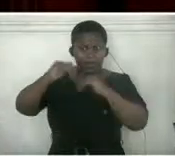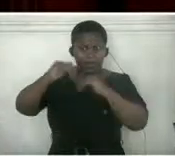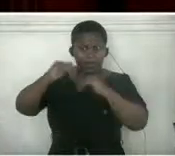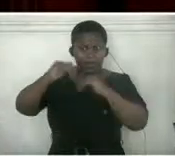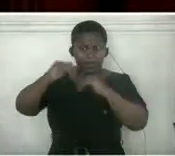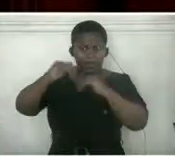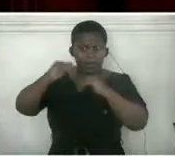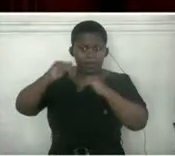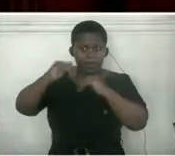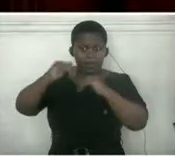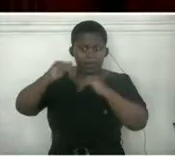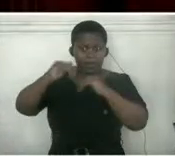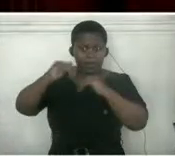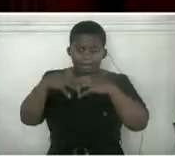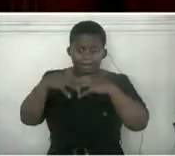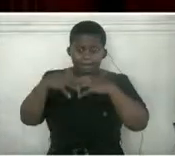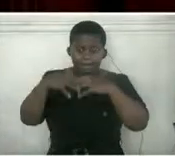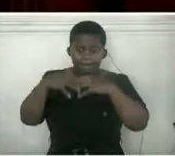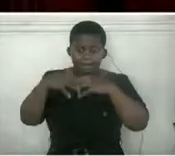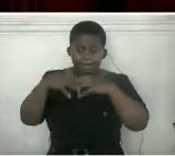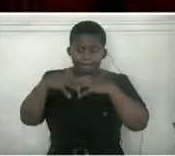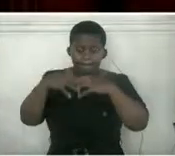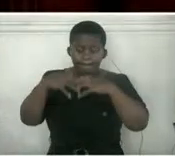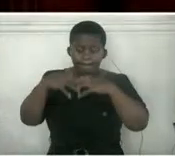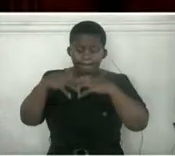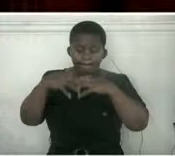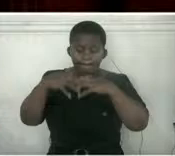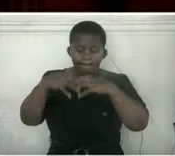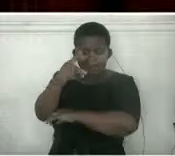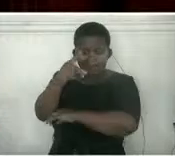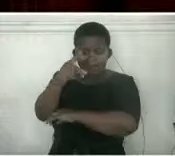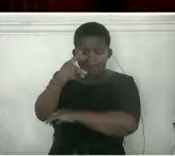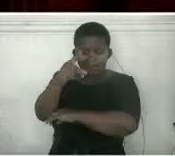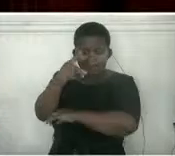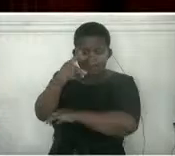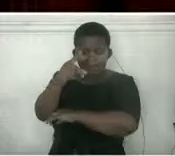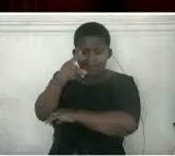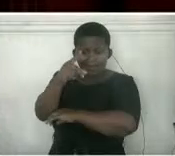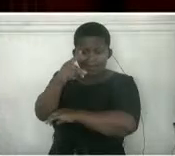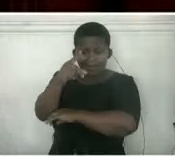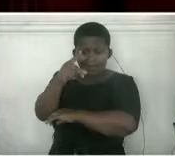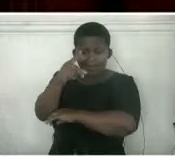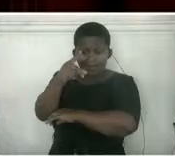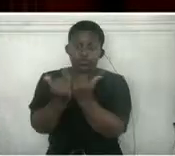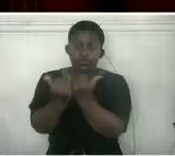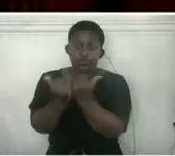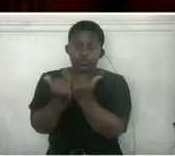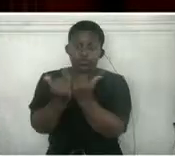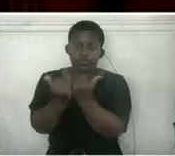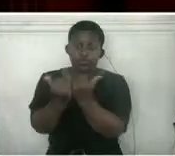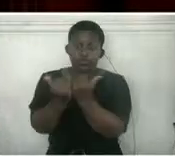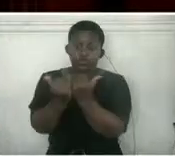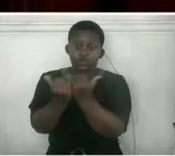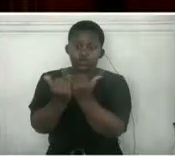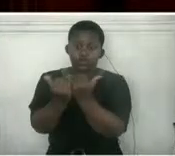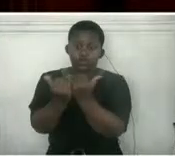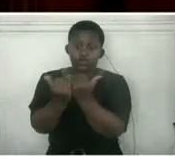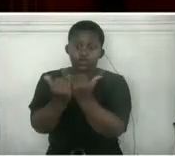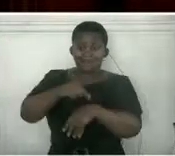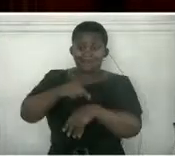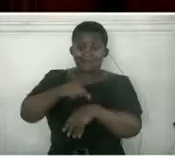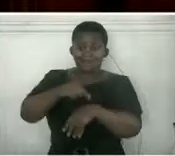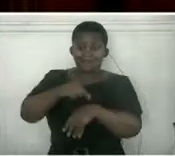when he established the Ohlange Institute at Inanda, a school which in the march of time has